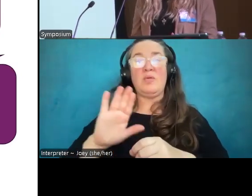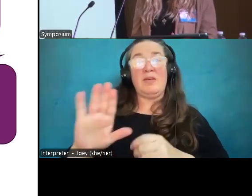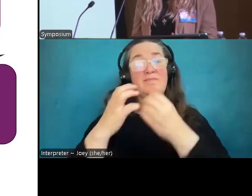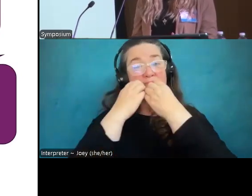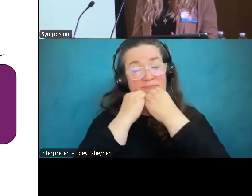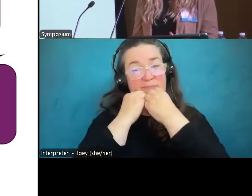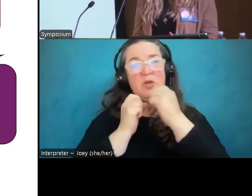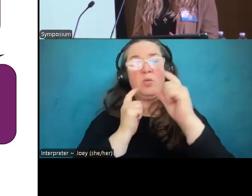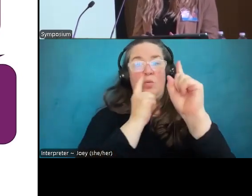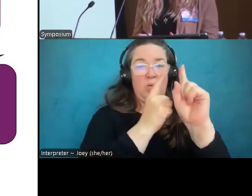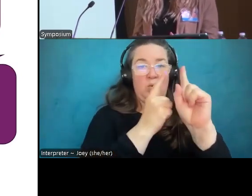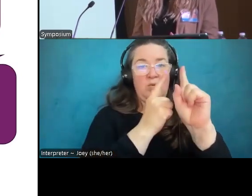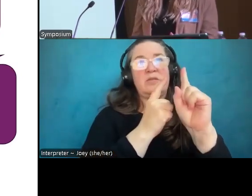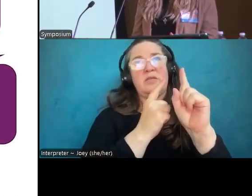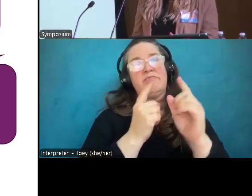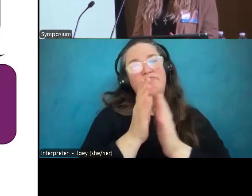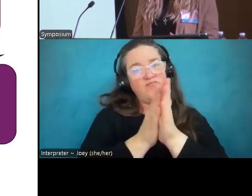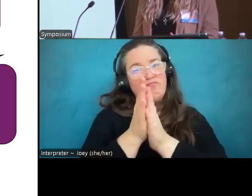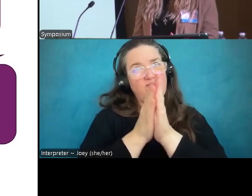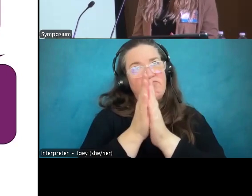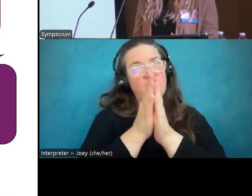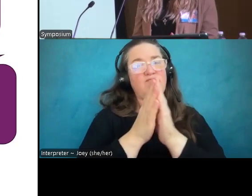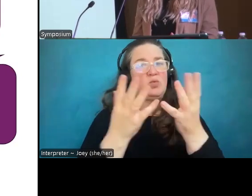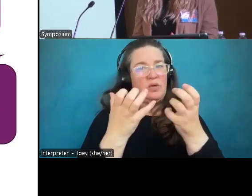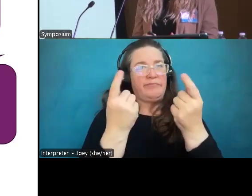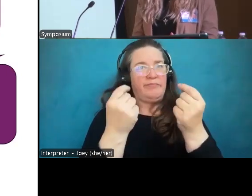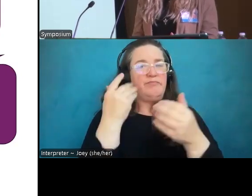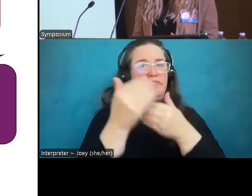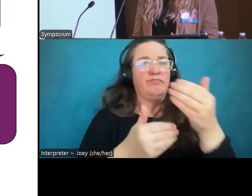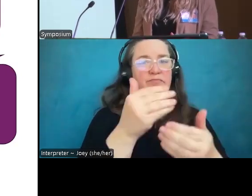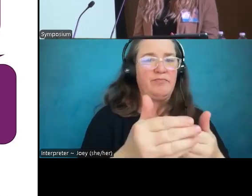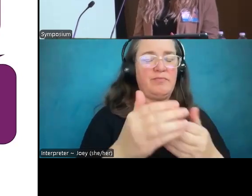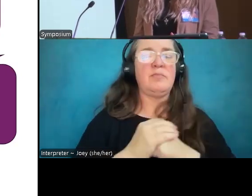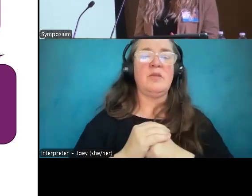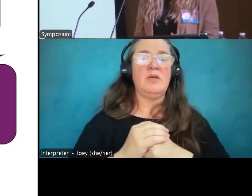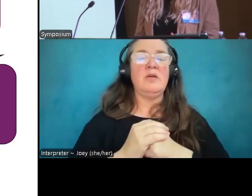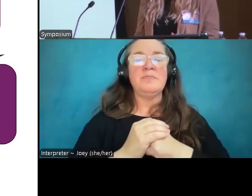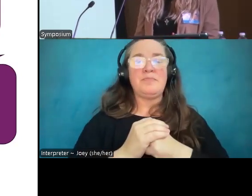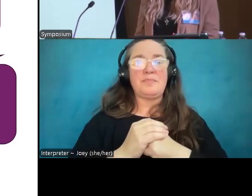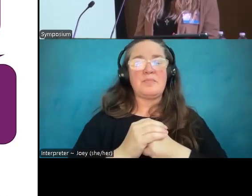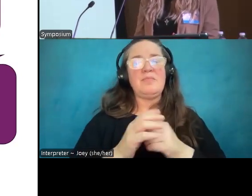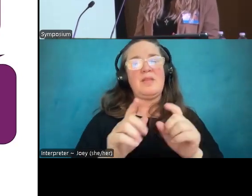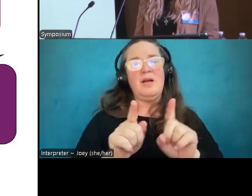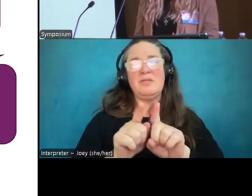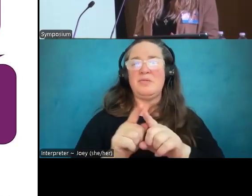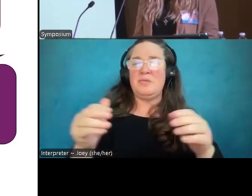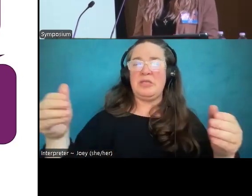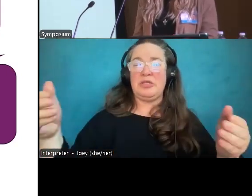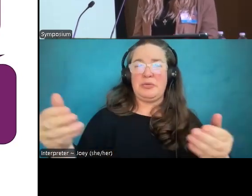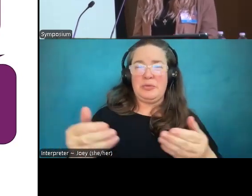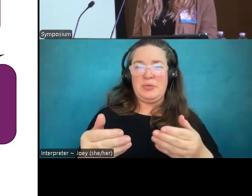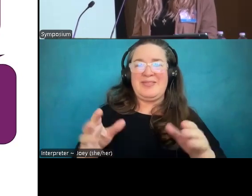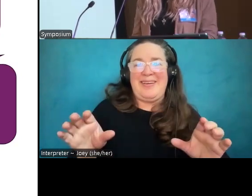life. And also introducing activities in a manageable way that supports those preferred